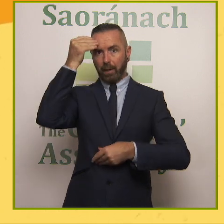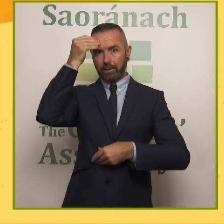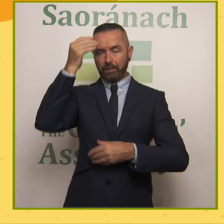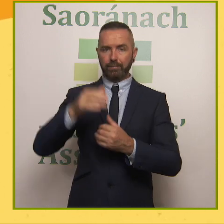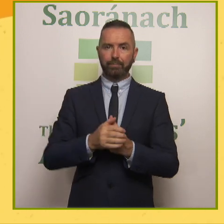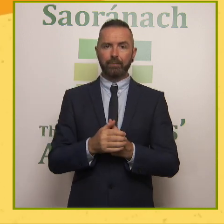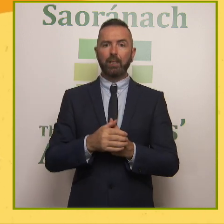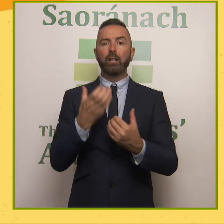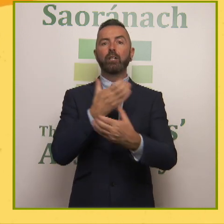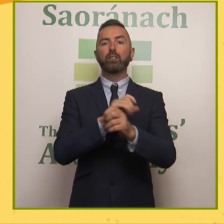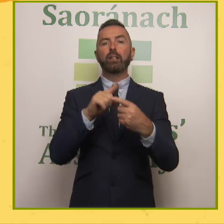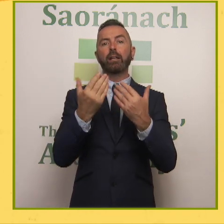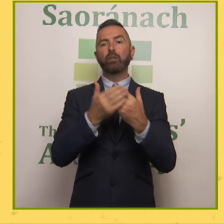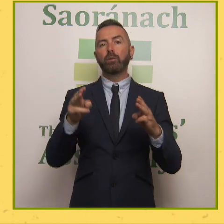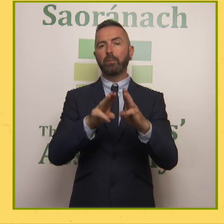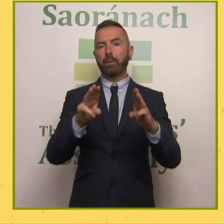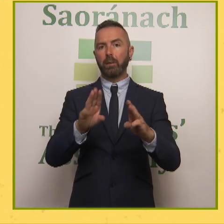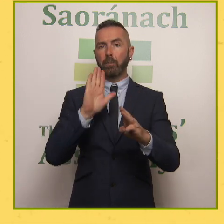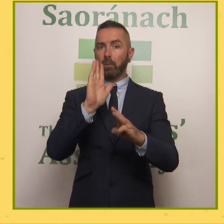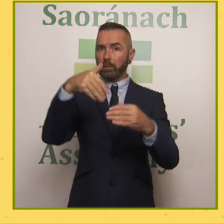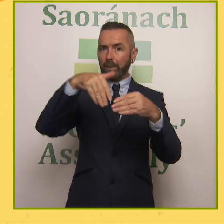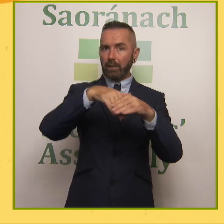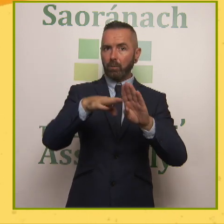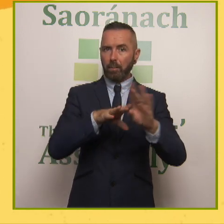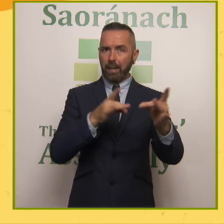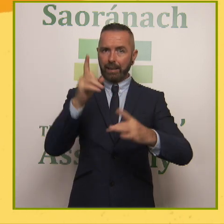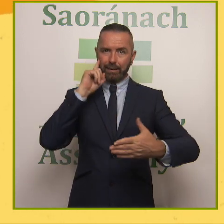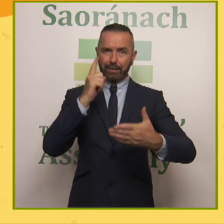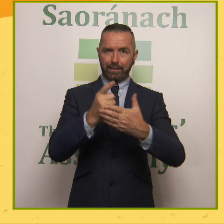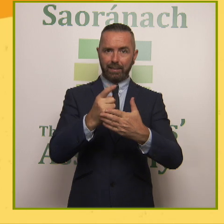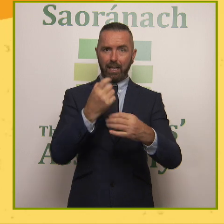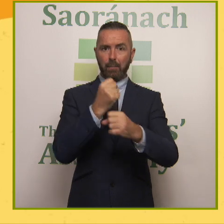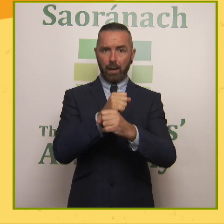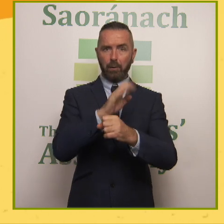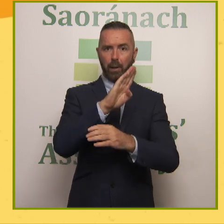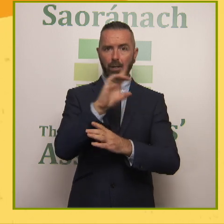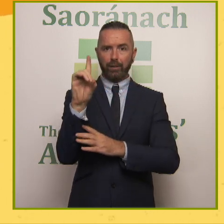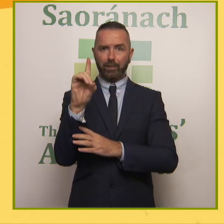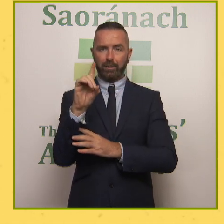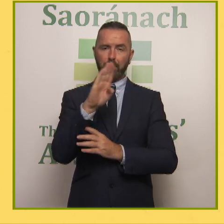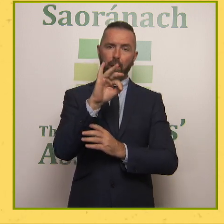Children and young people must be included in decisions being made about biodiversity.